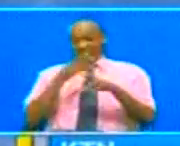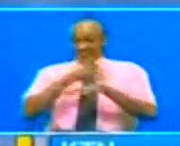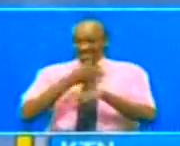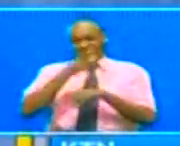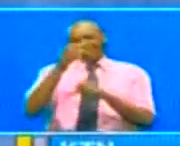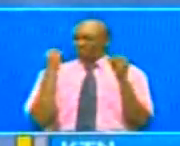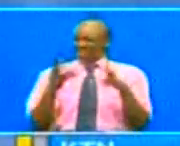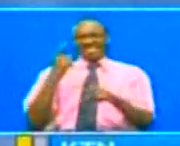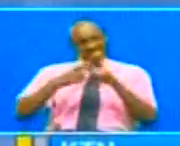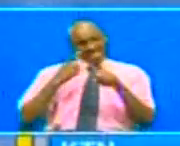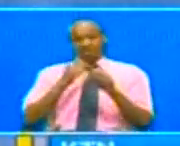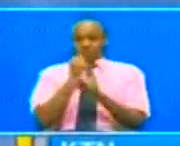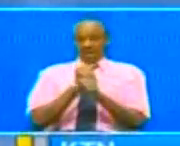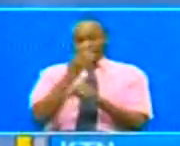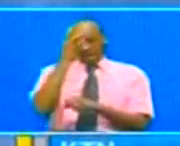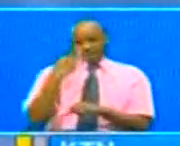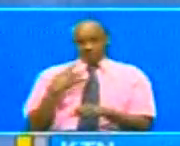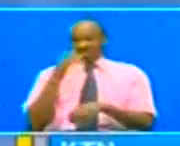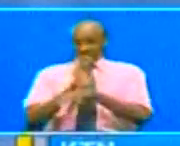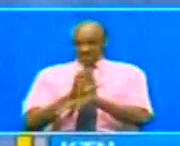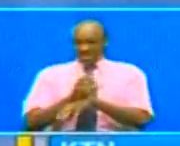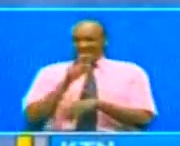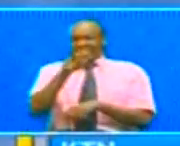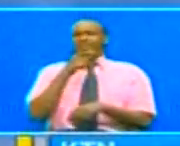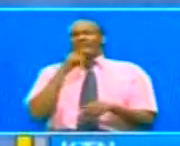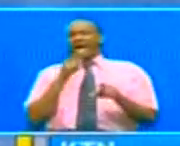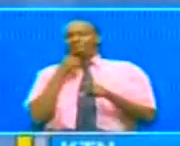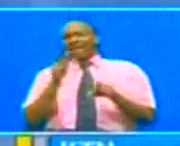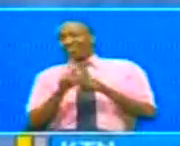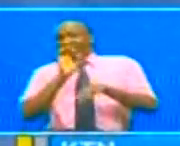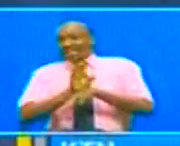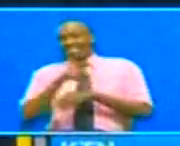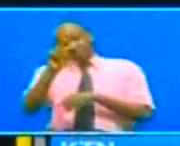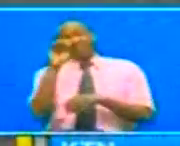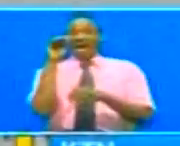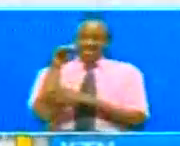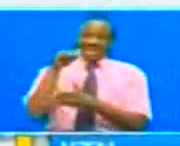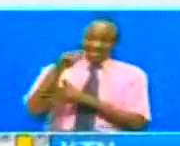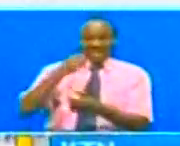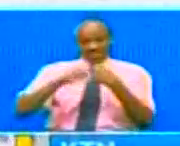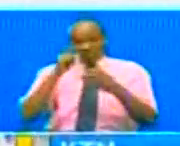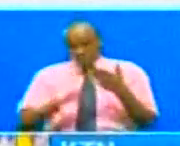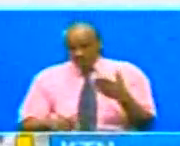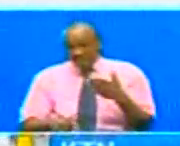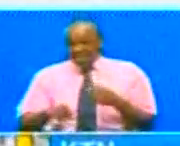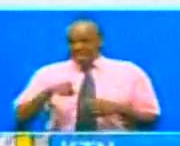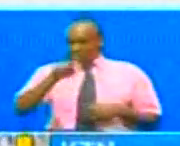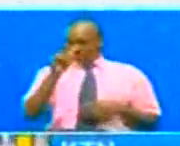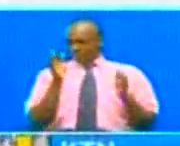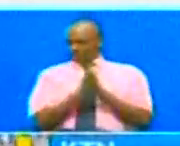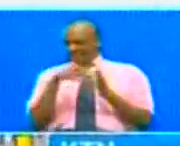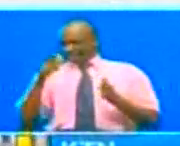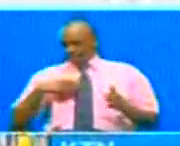now. The brothers never questioned the leadership of his superiors until the day he and his colleagues stumbled upon